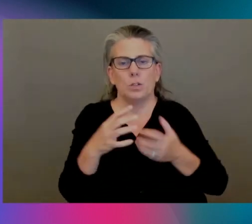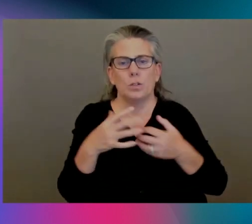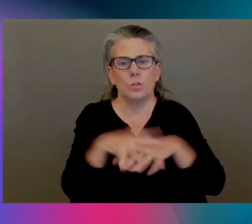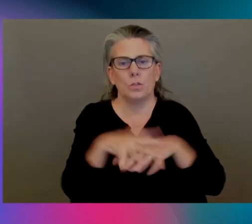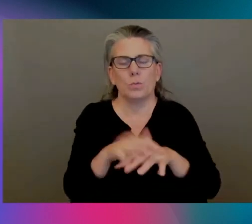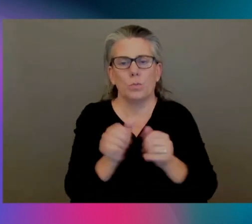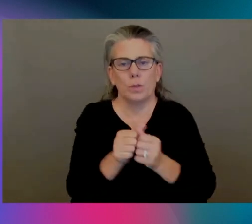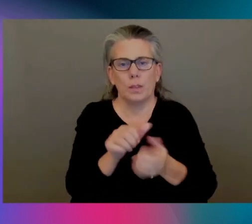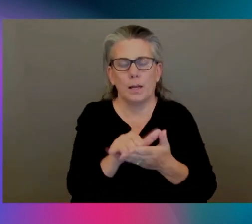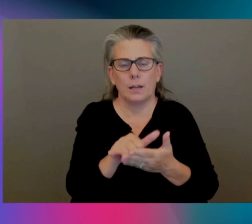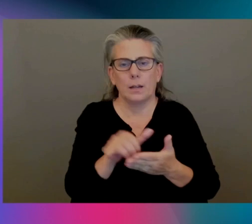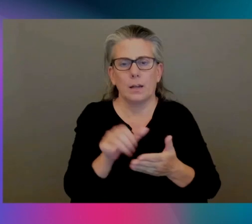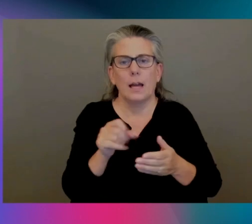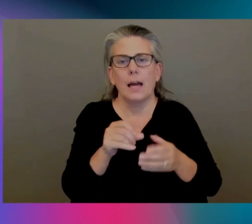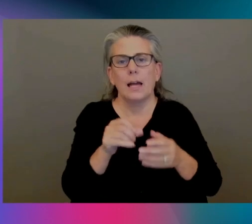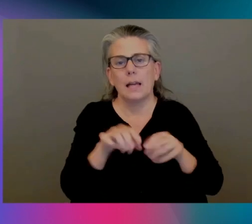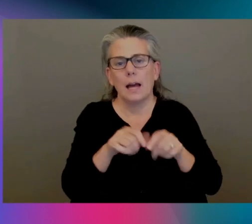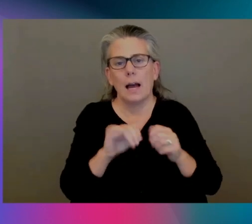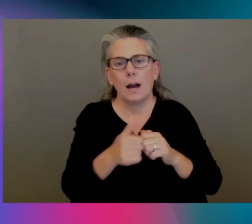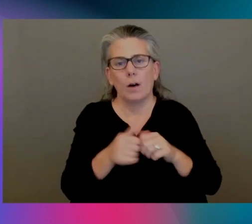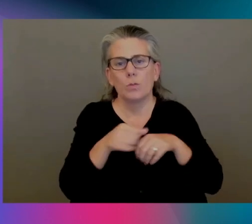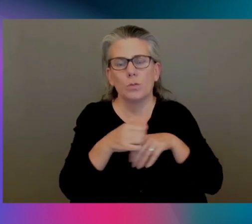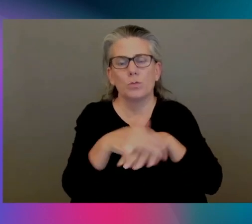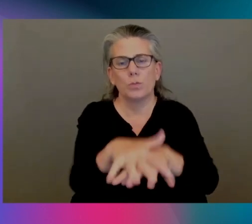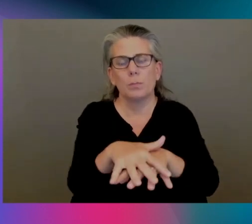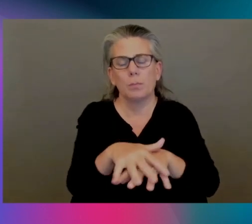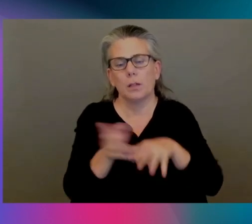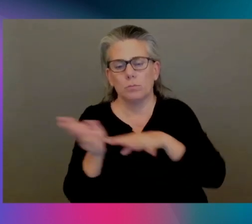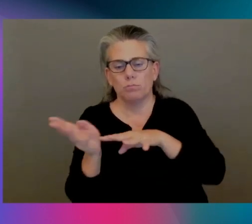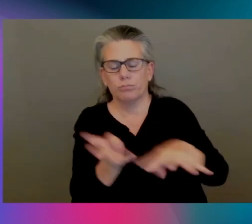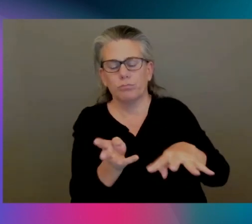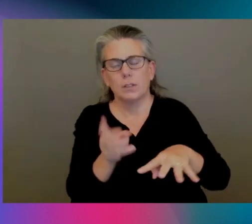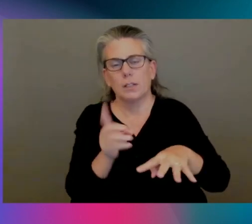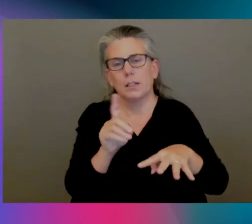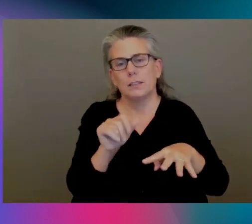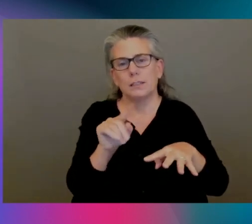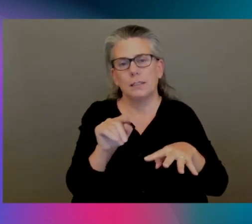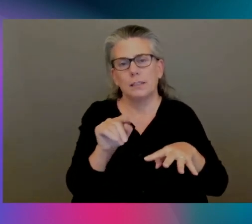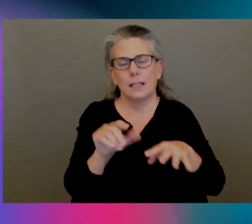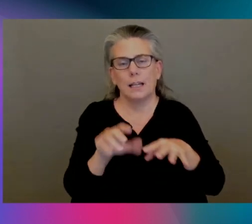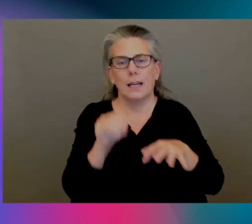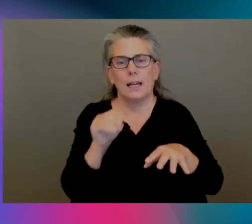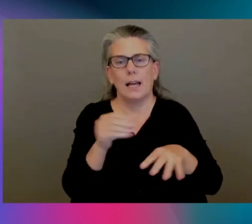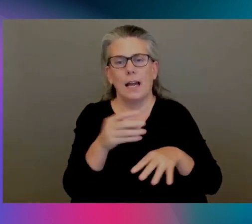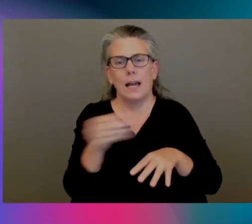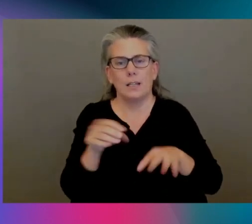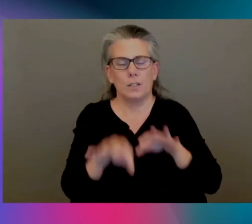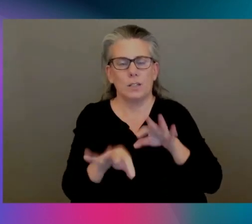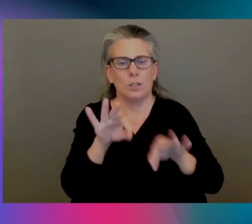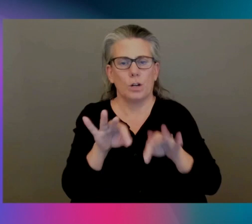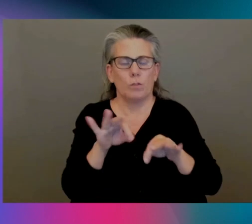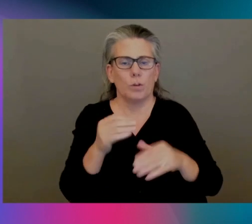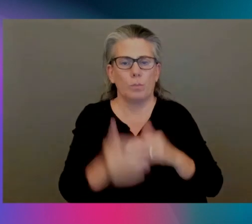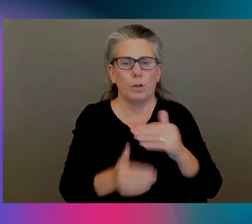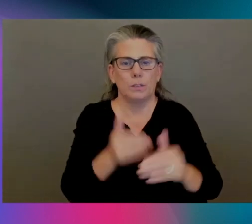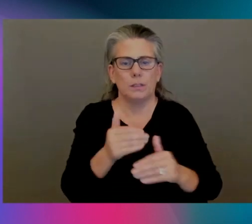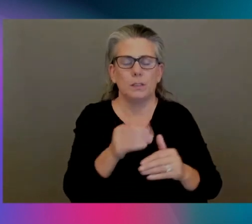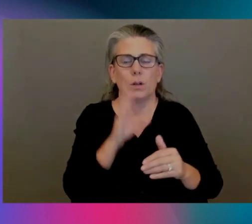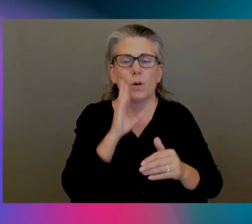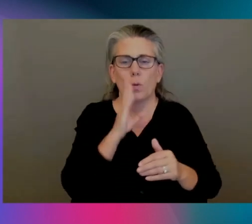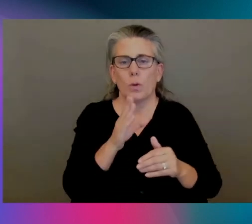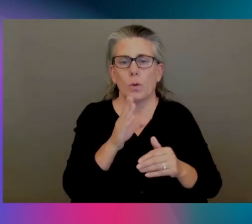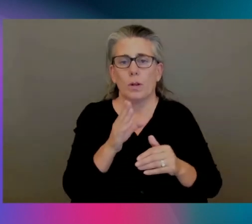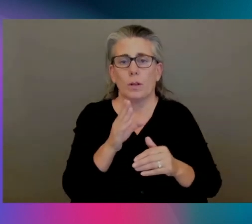and streamline the data discovery process. And that's what we really are excited to announce this week at REMAS, is